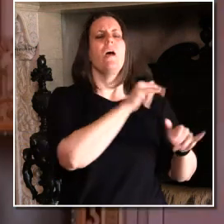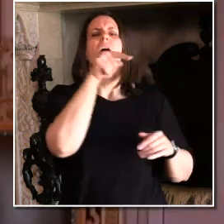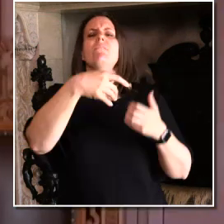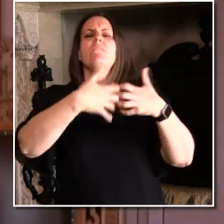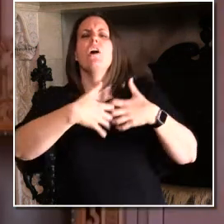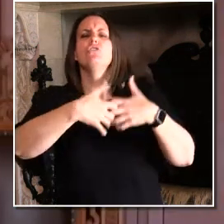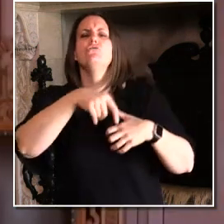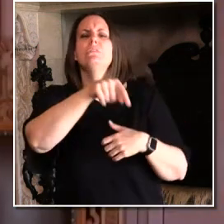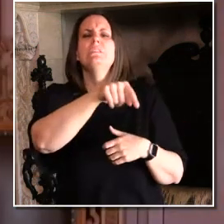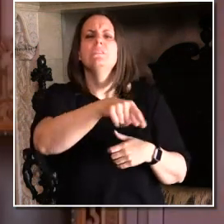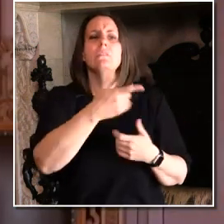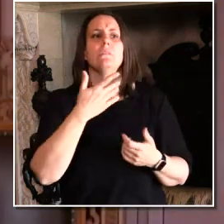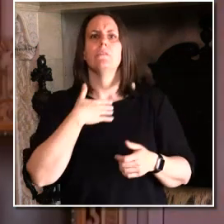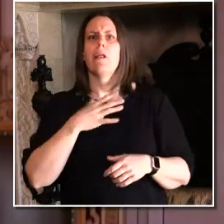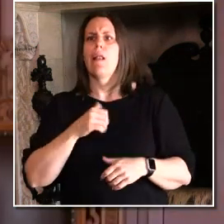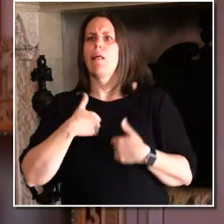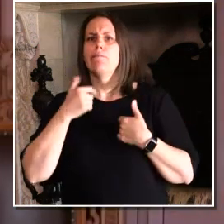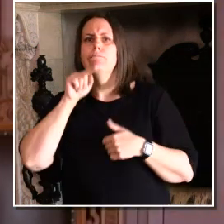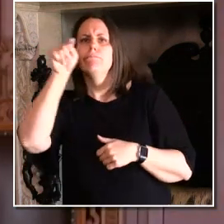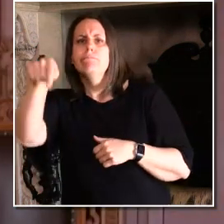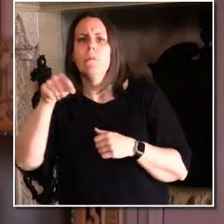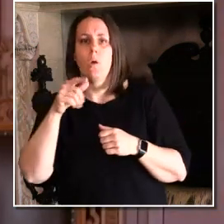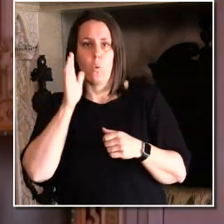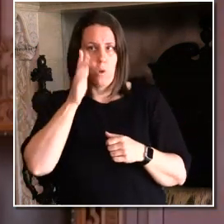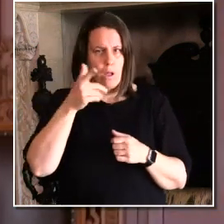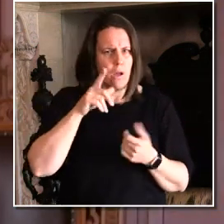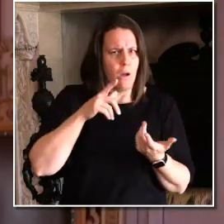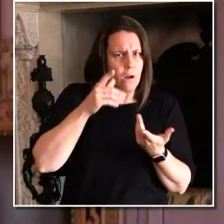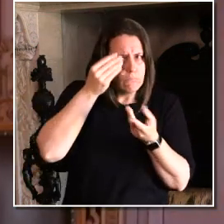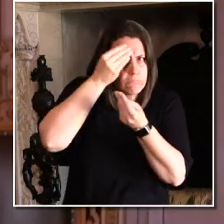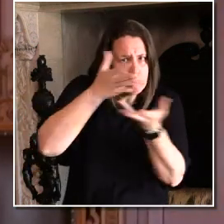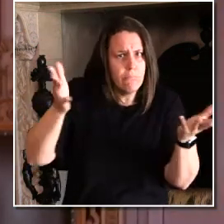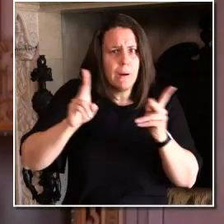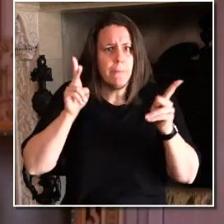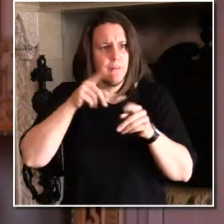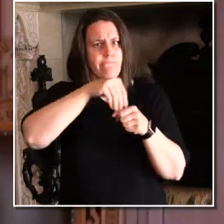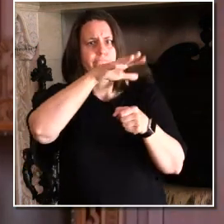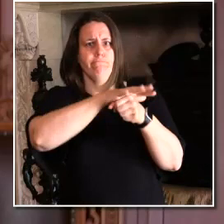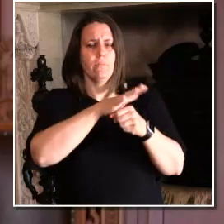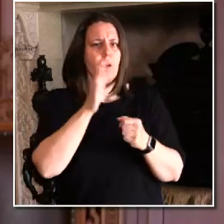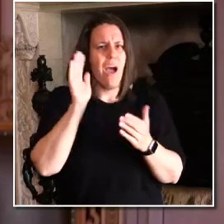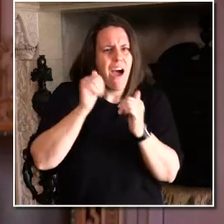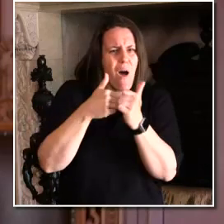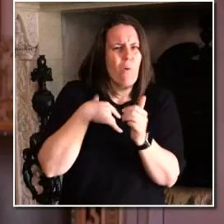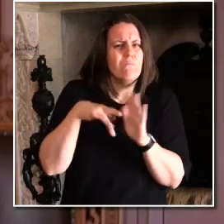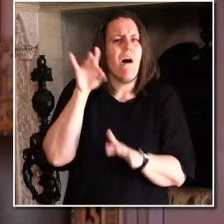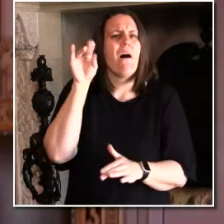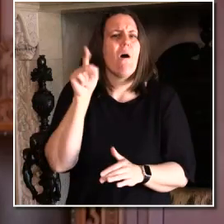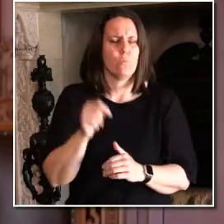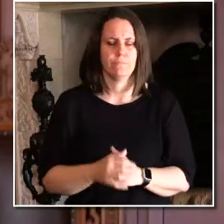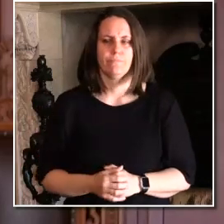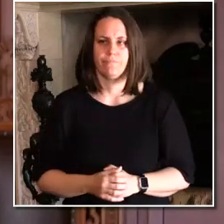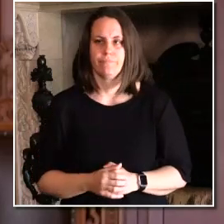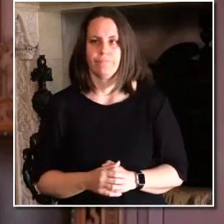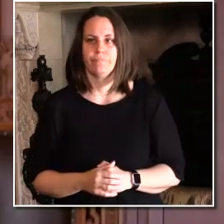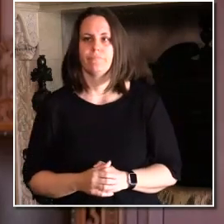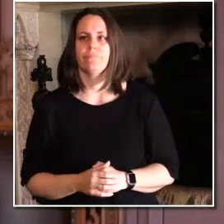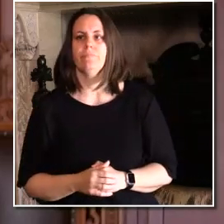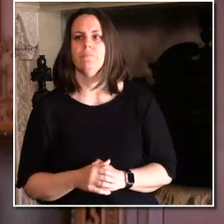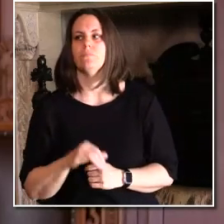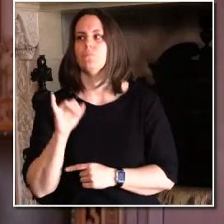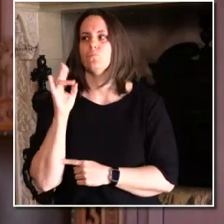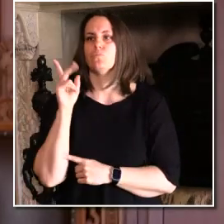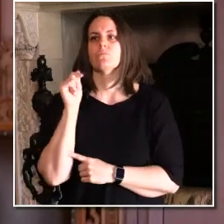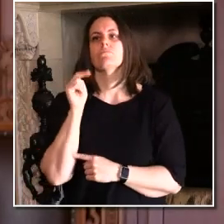Right, so right now we on the page, we have it by public health region. And if there was, an outbreak